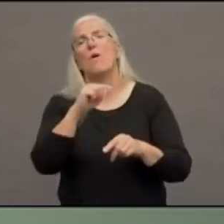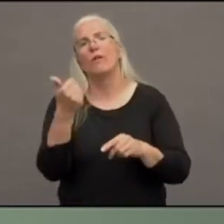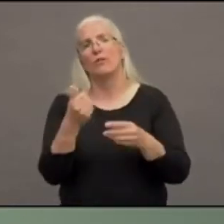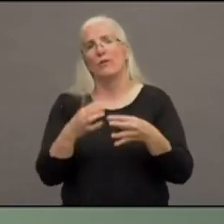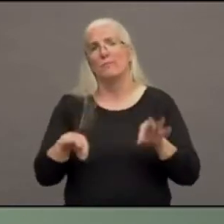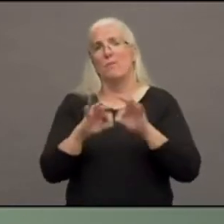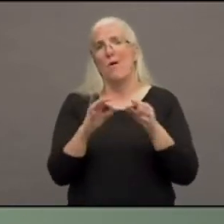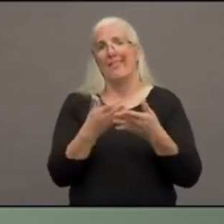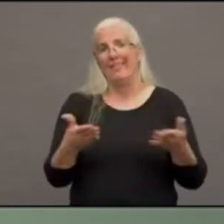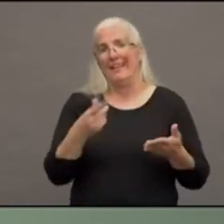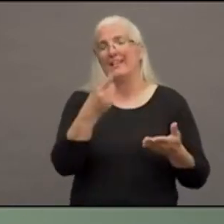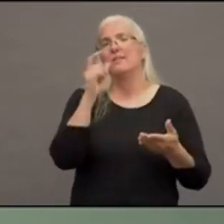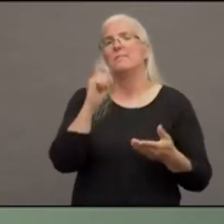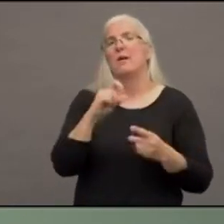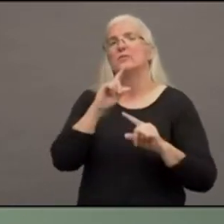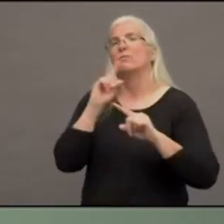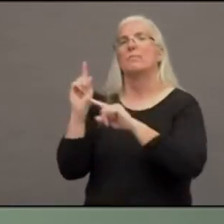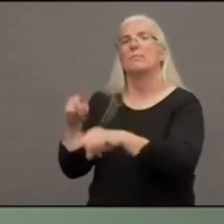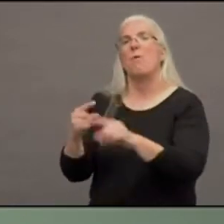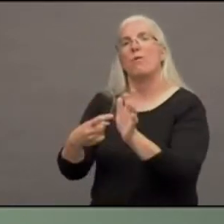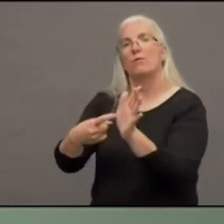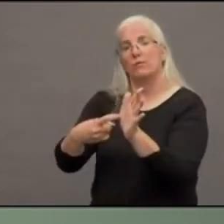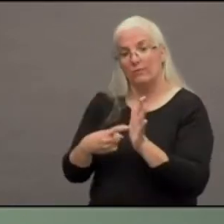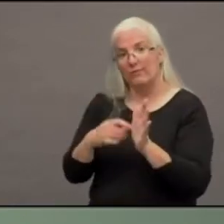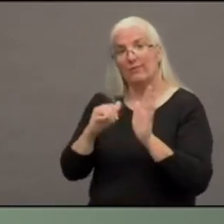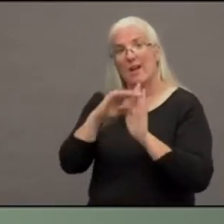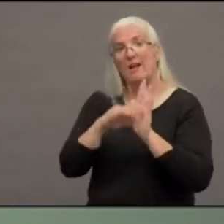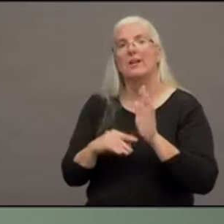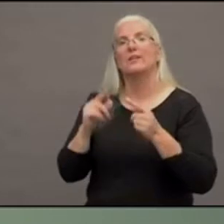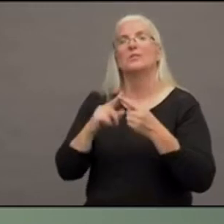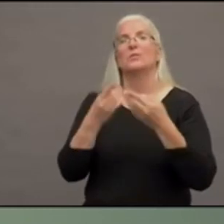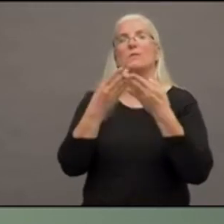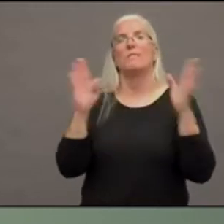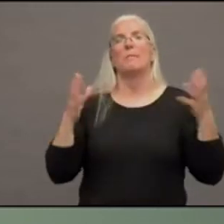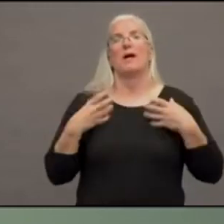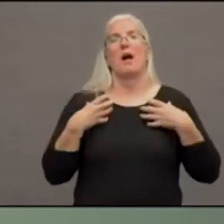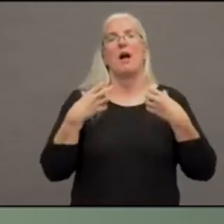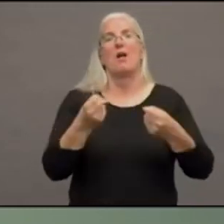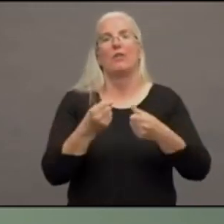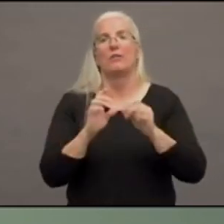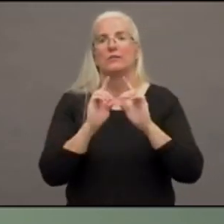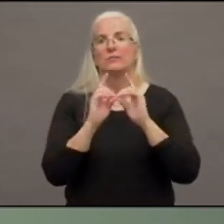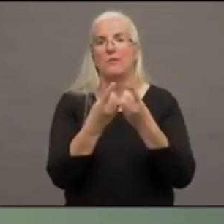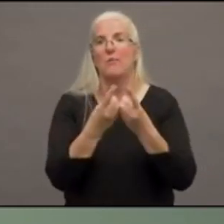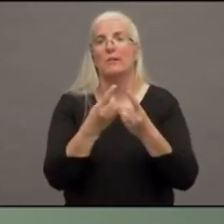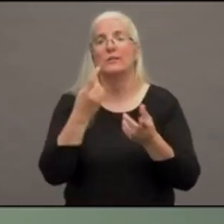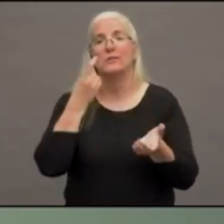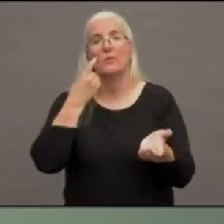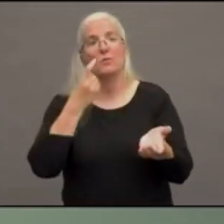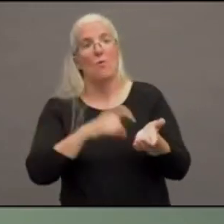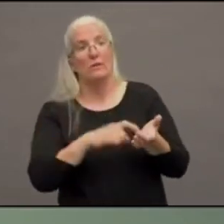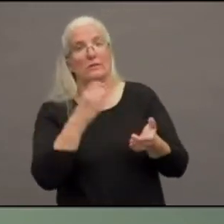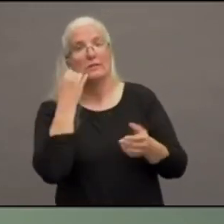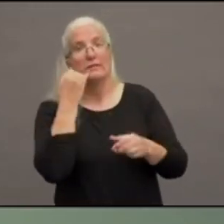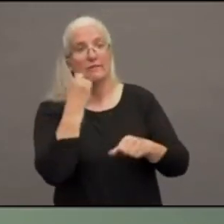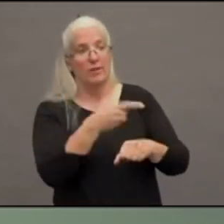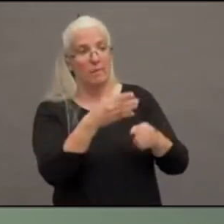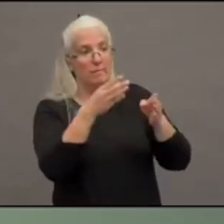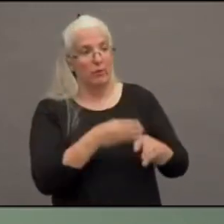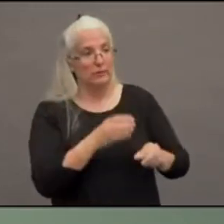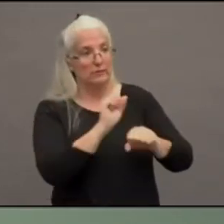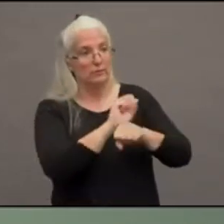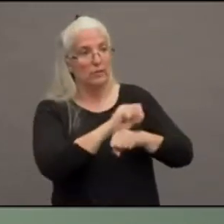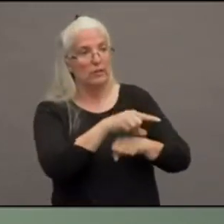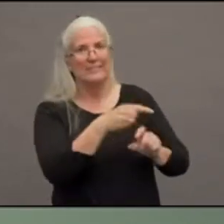if there is a positive case of someone who's been at the work site from a worker. We have seen some